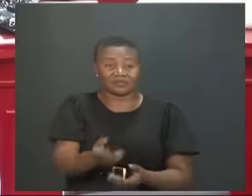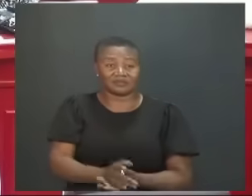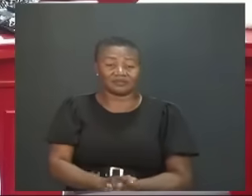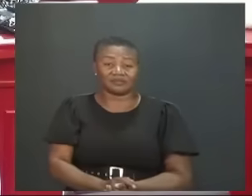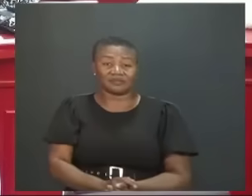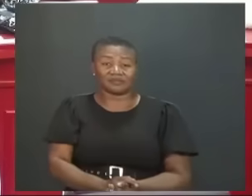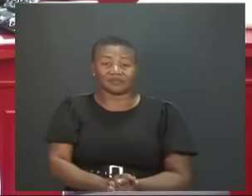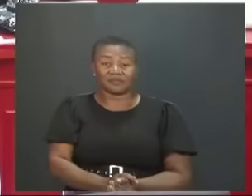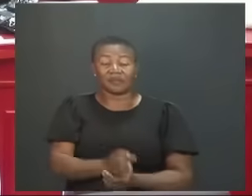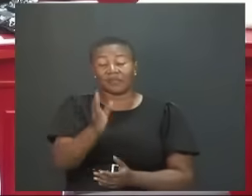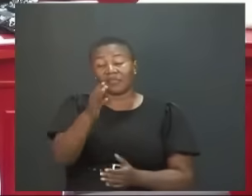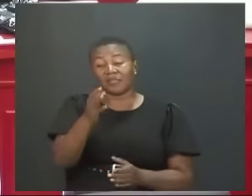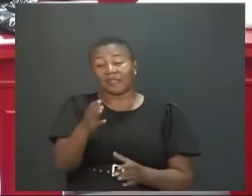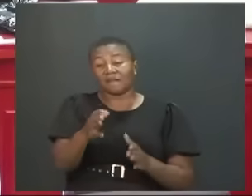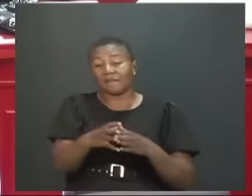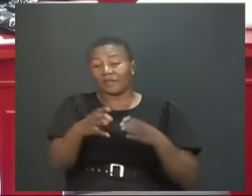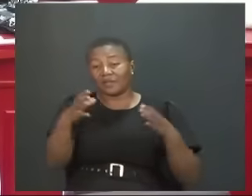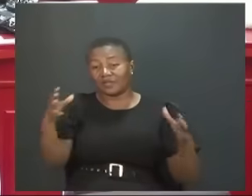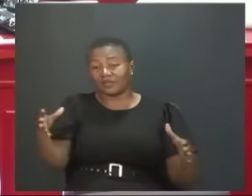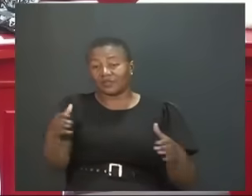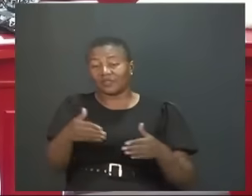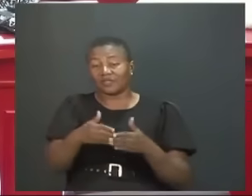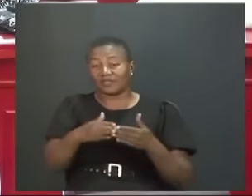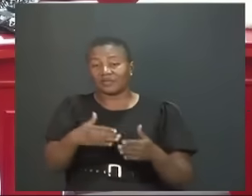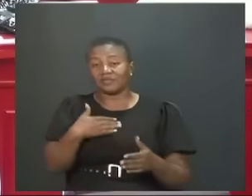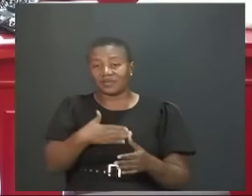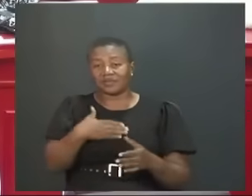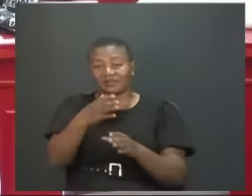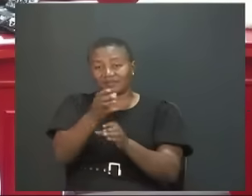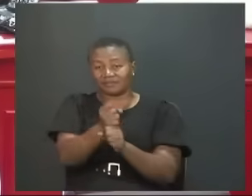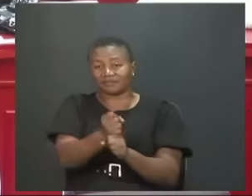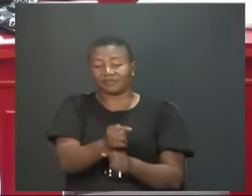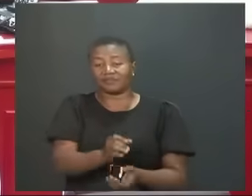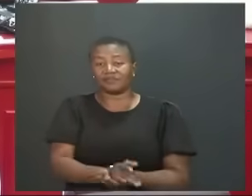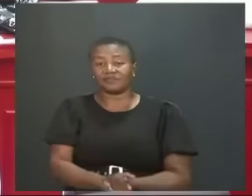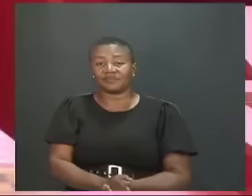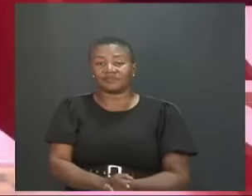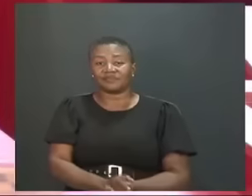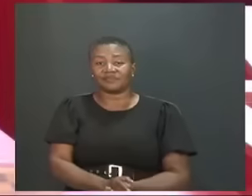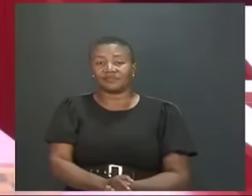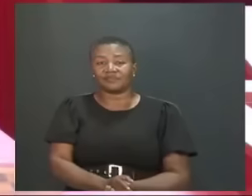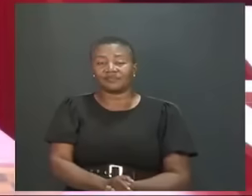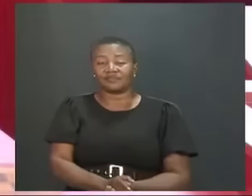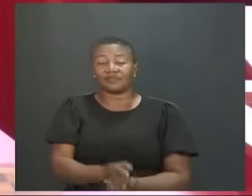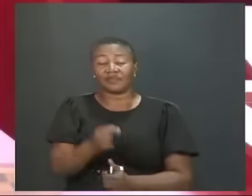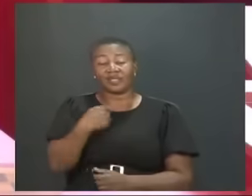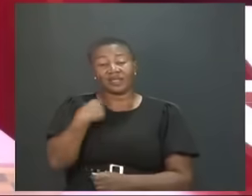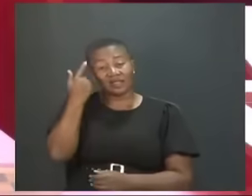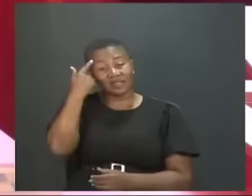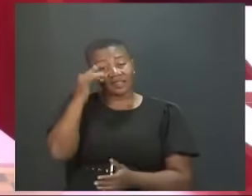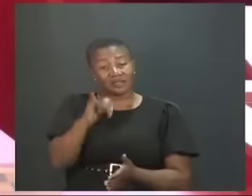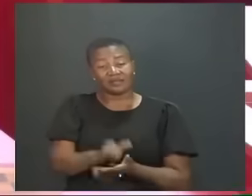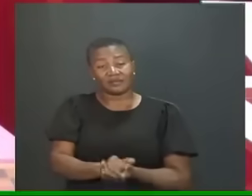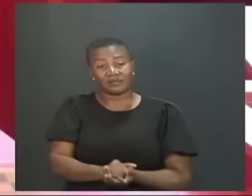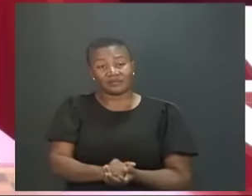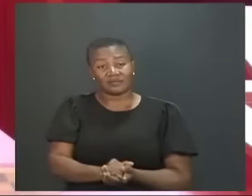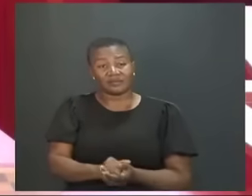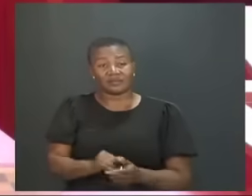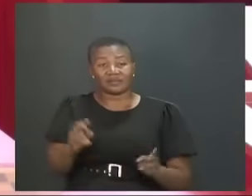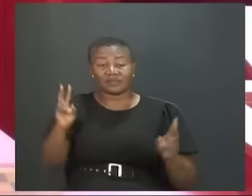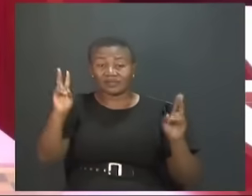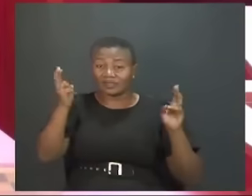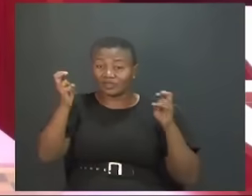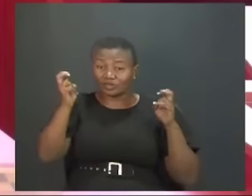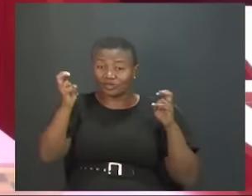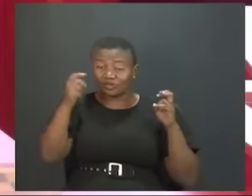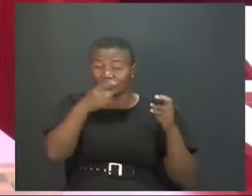Honorable Majority Leader, kindly conclude. So, Mr. Speaker, I think that the issues that he has